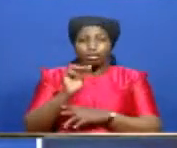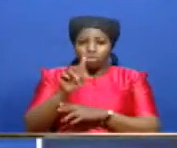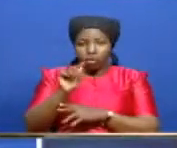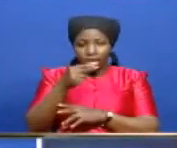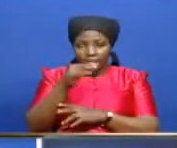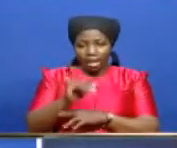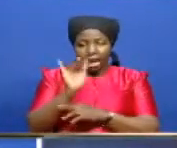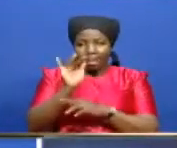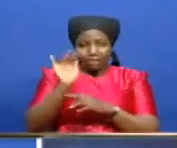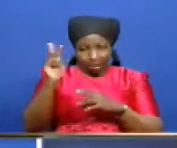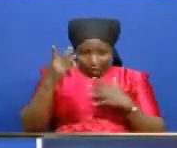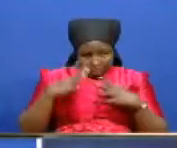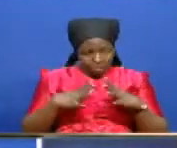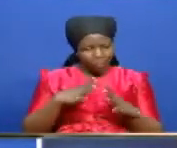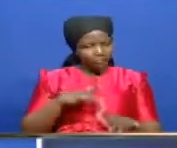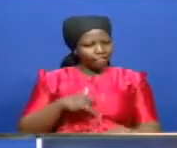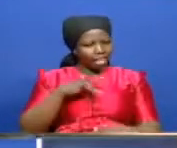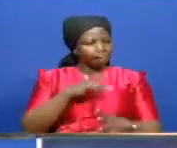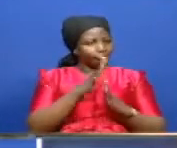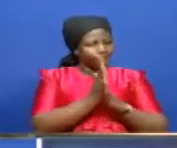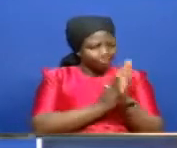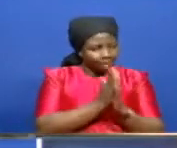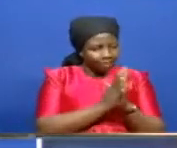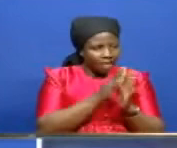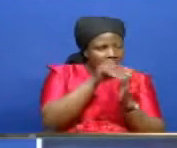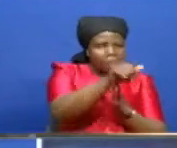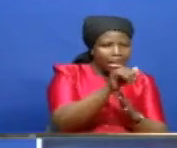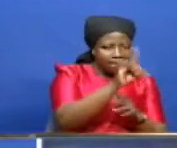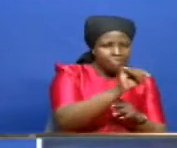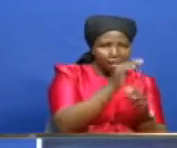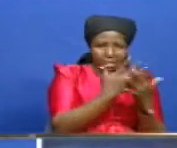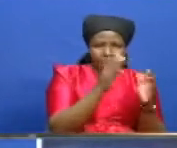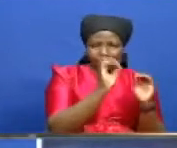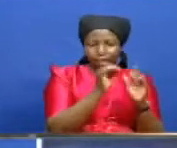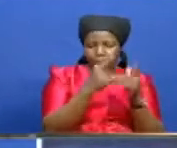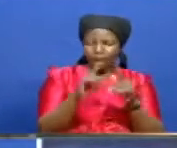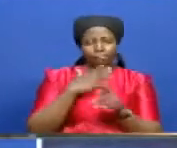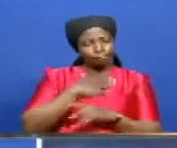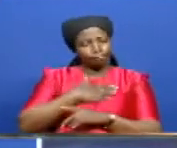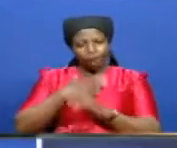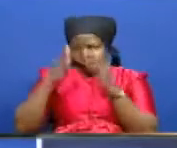be enticed by cheap prices, but mind their well-being by only buying quality